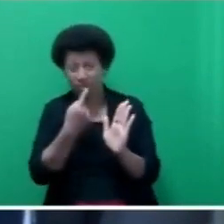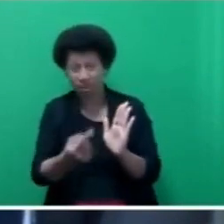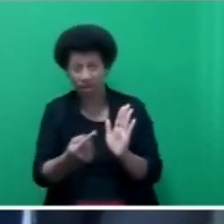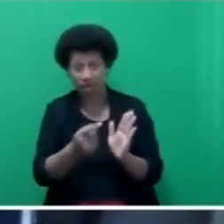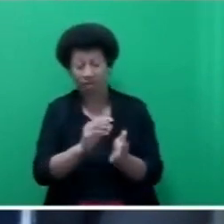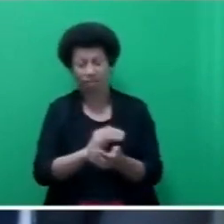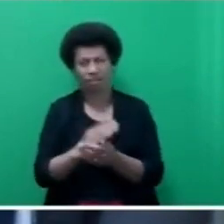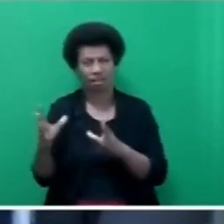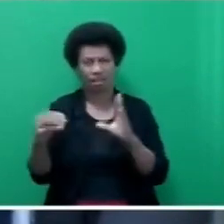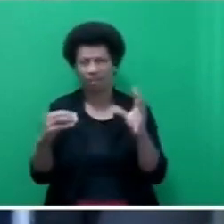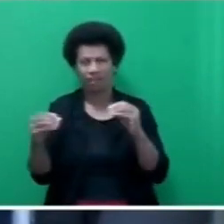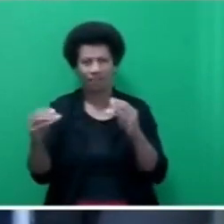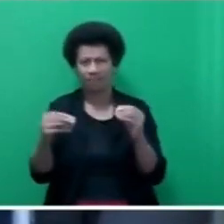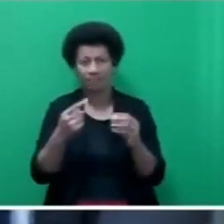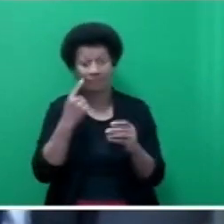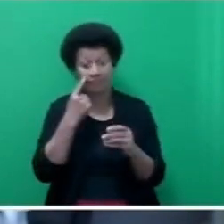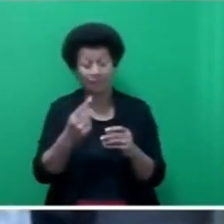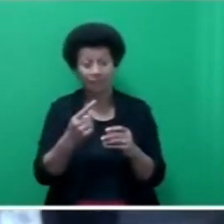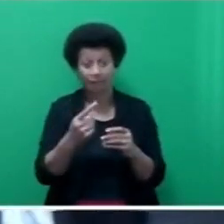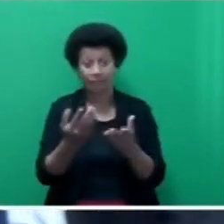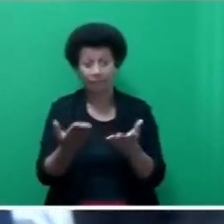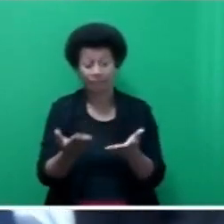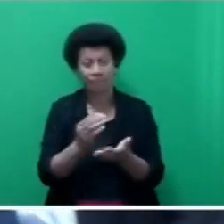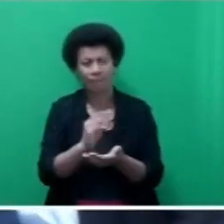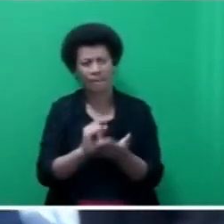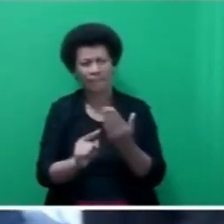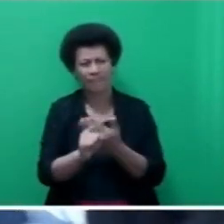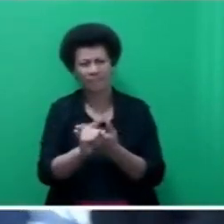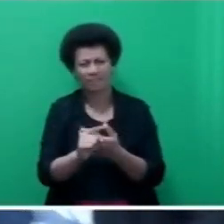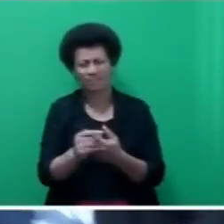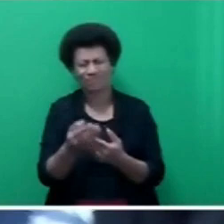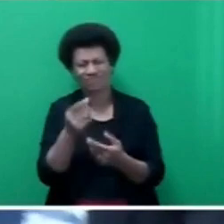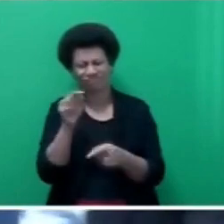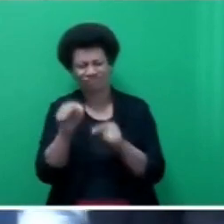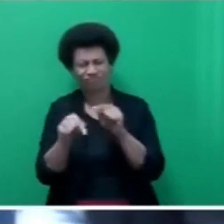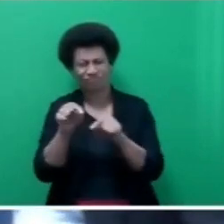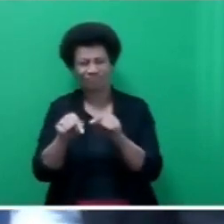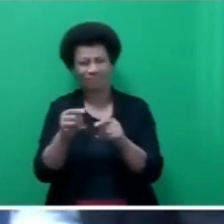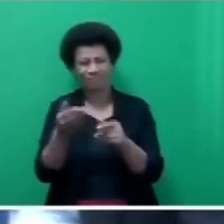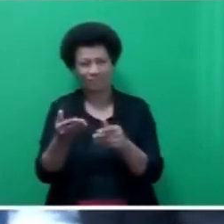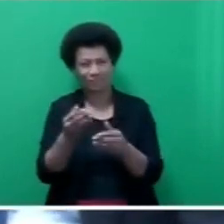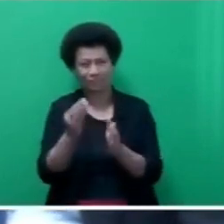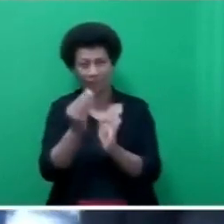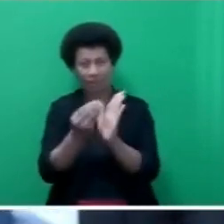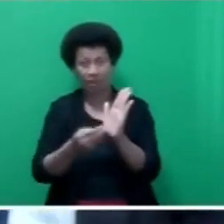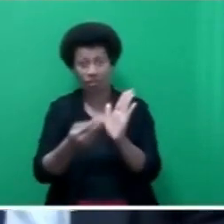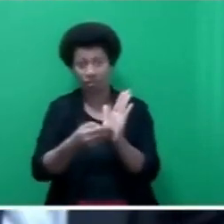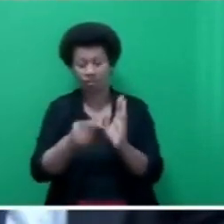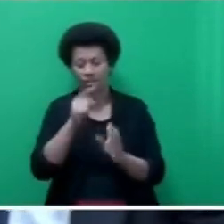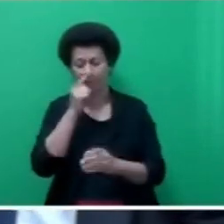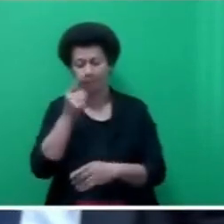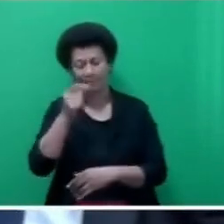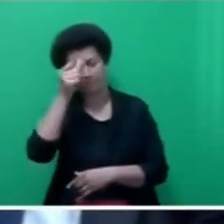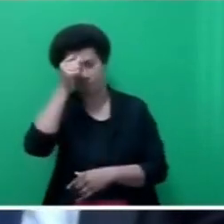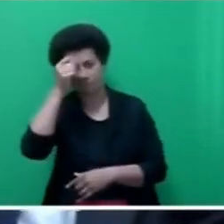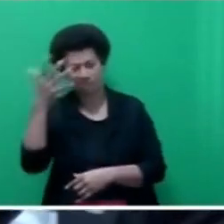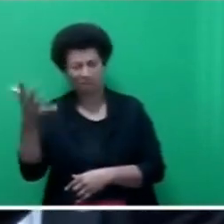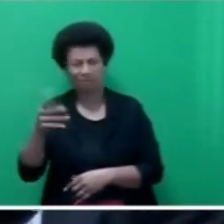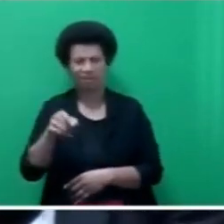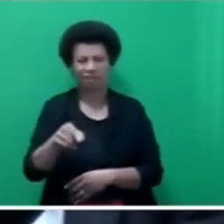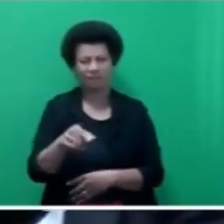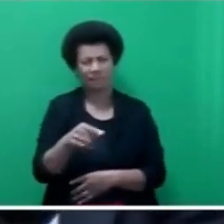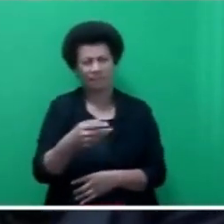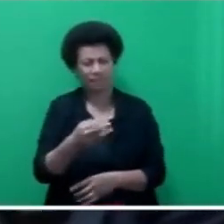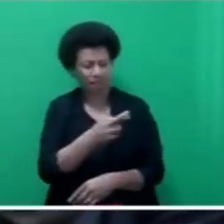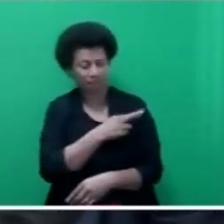judgments cannot change the fact that at this juncture in the Fijian economy, there cannot be a smarter and more responsive budget